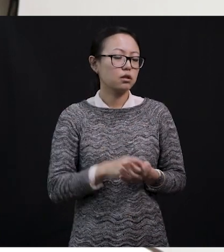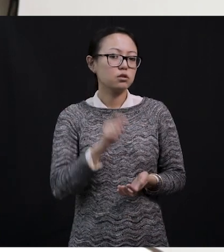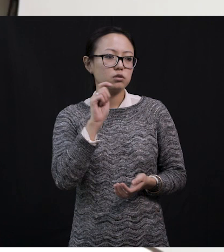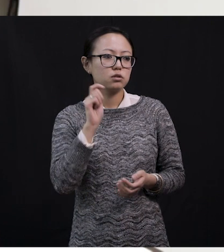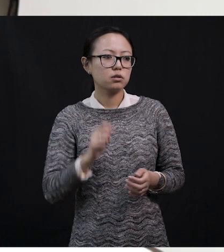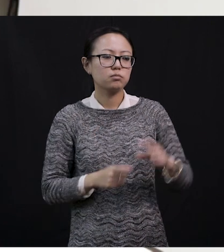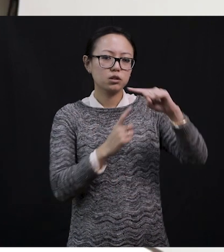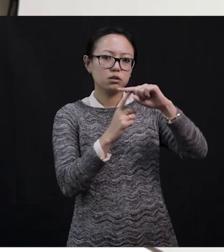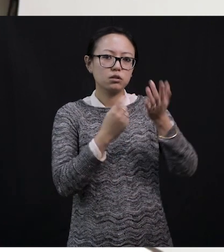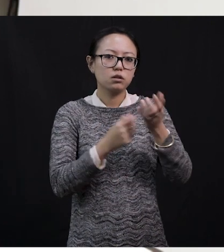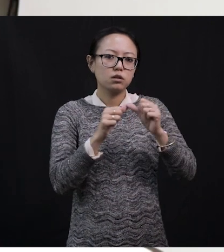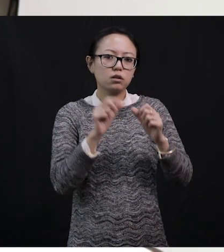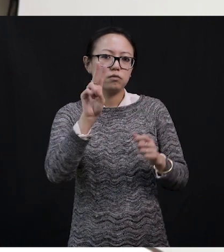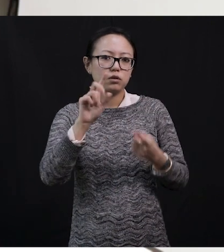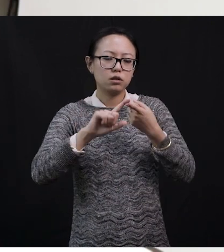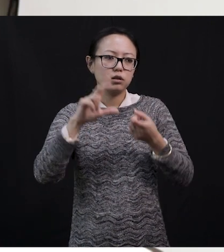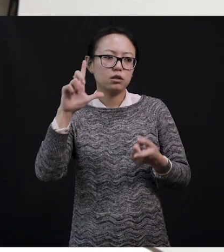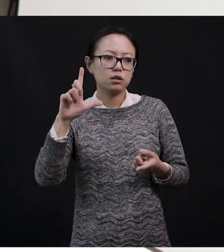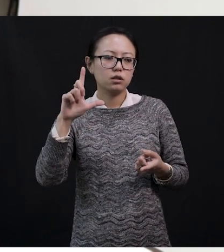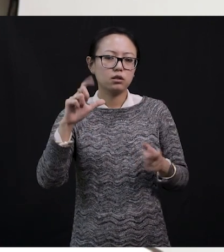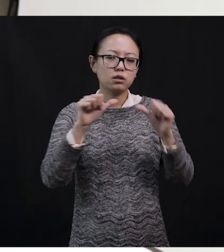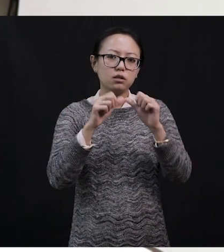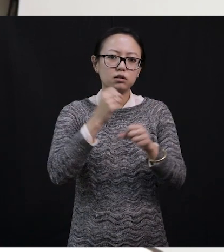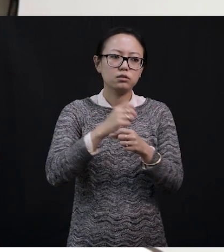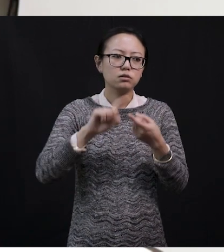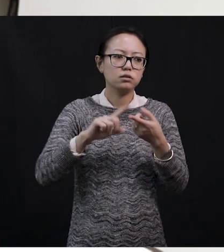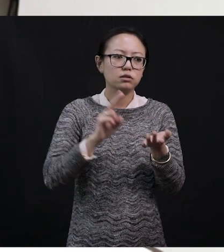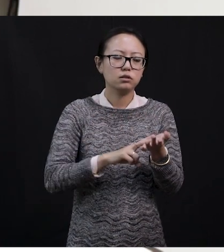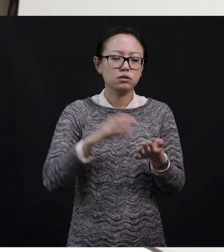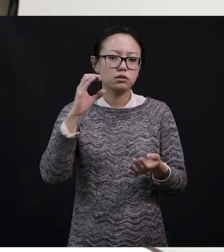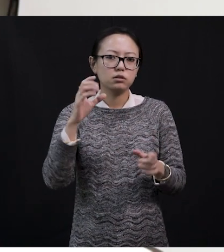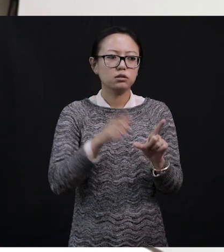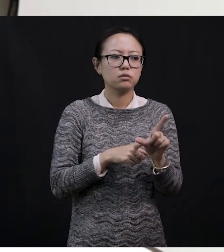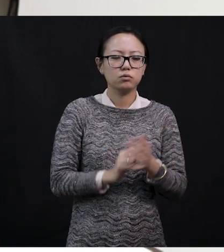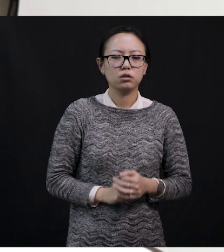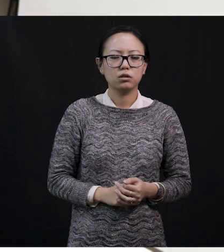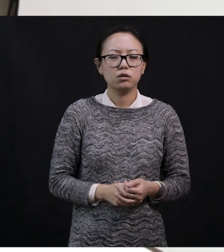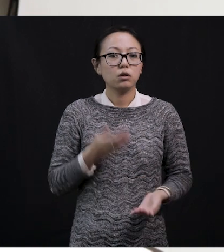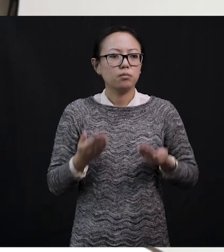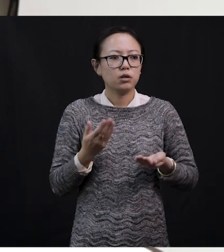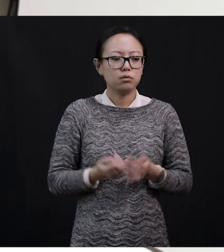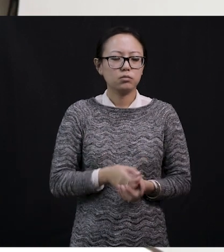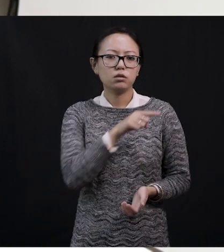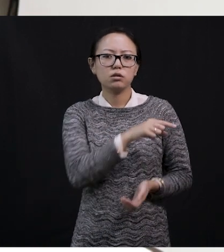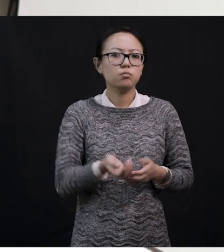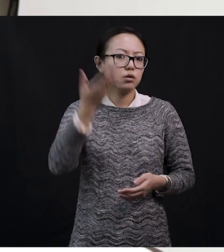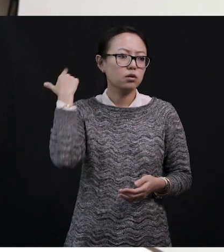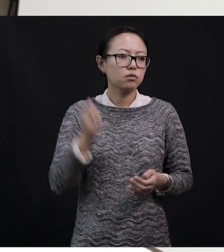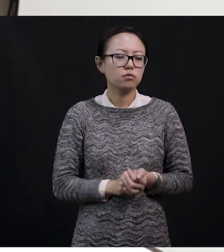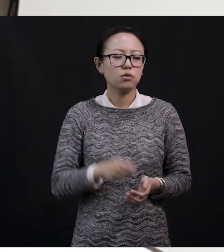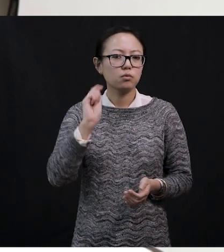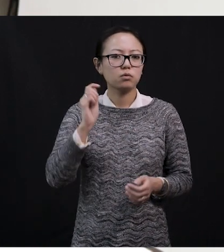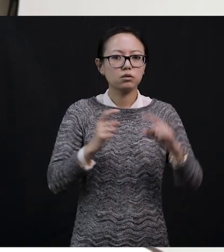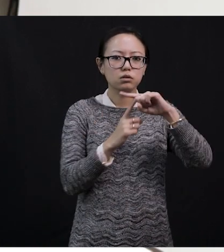is why probably he's turning up at Bipin's place in order to ask him a favor, in order to help him with finding